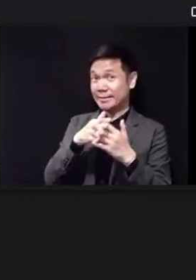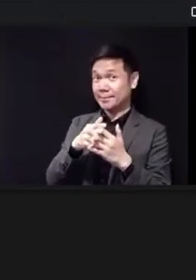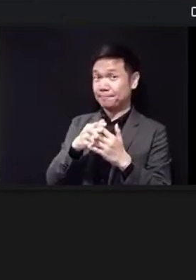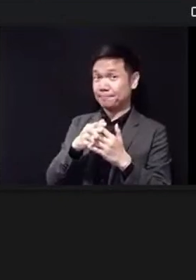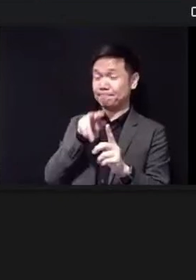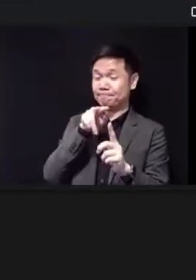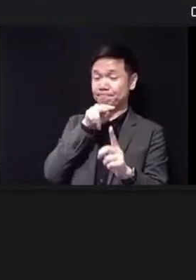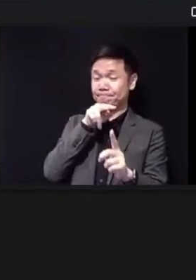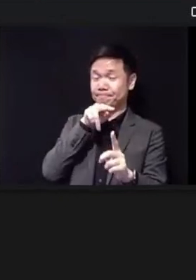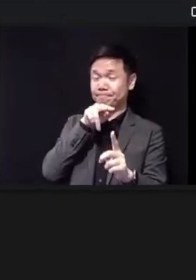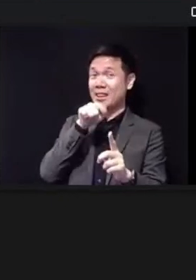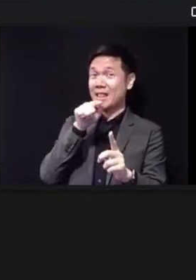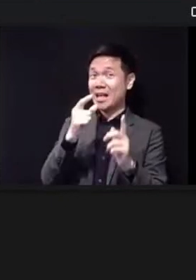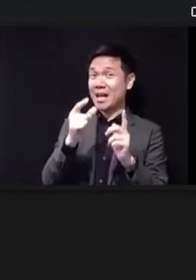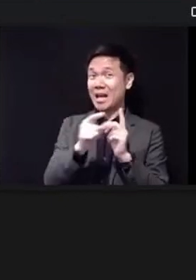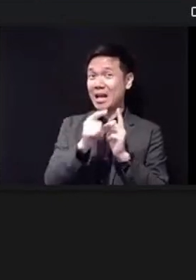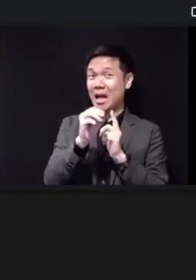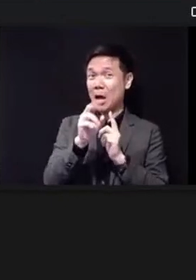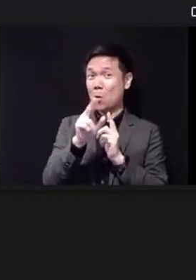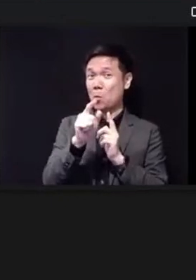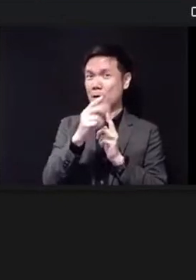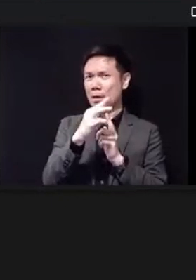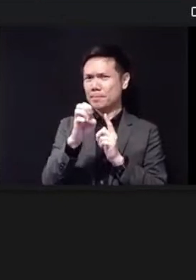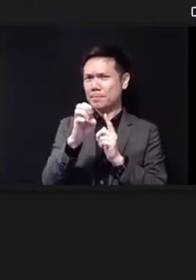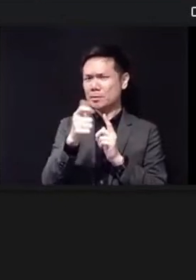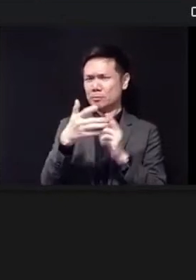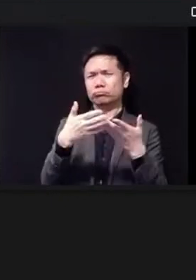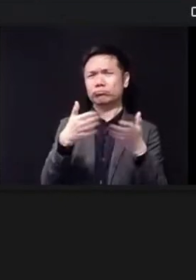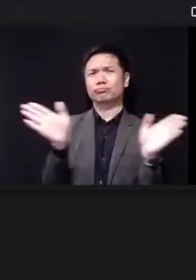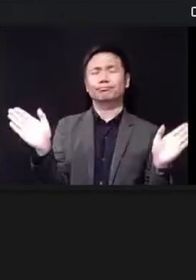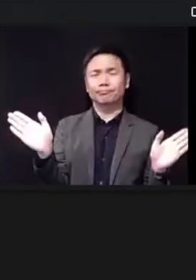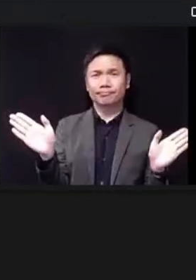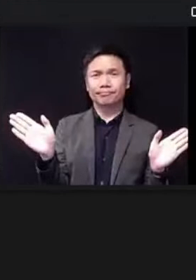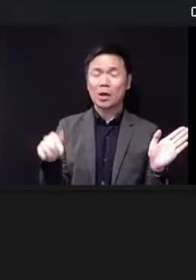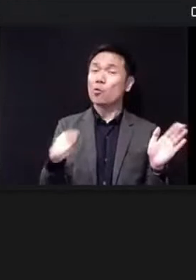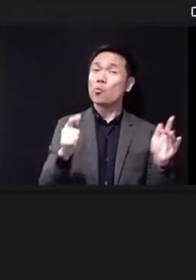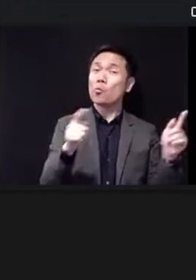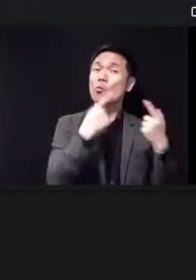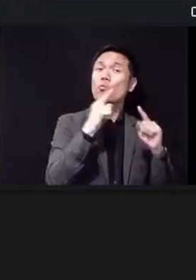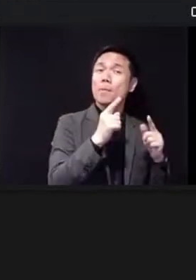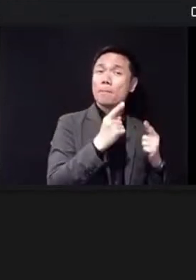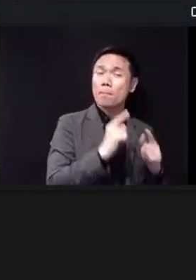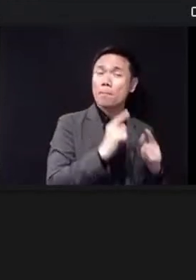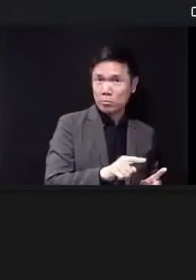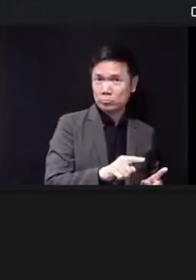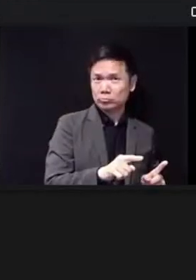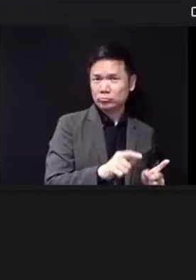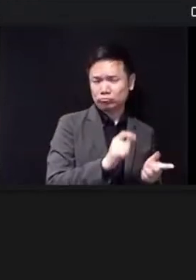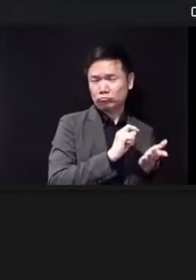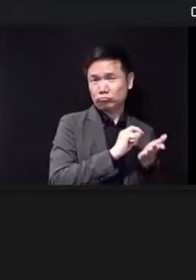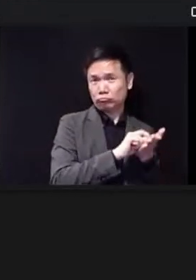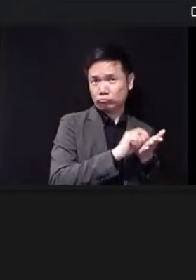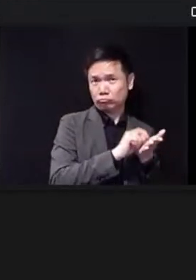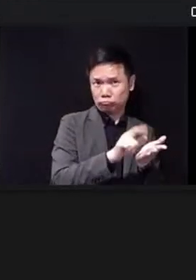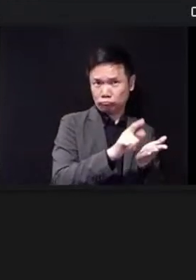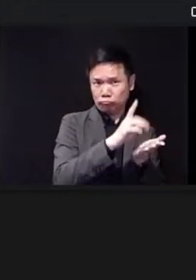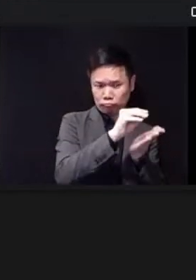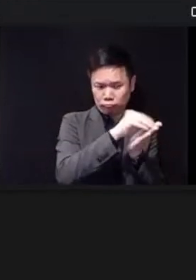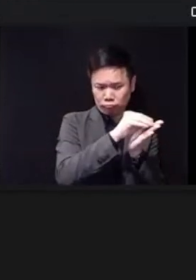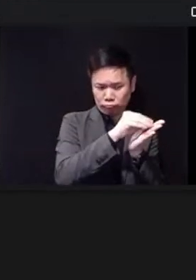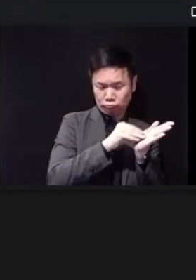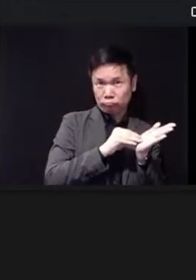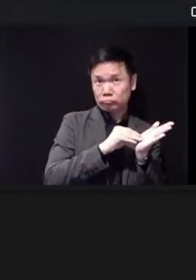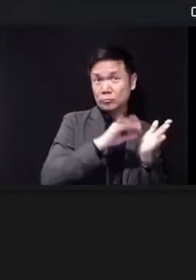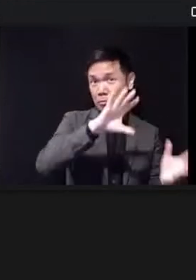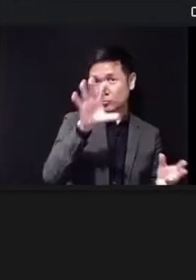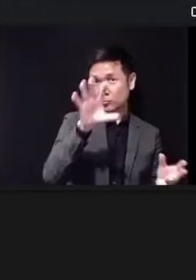outcome is broader than the report. It's more ambitious. The report is simply a a record of meetings that took place and